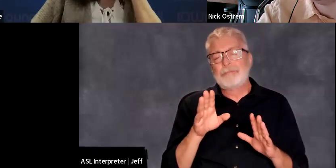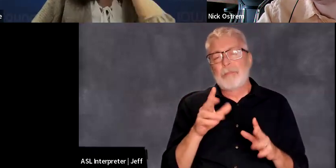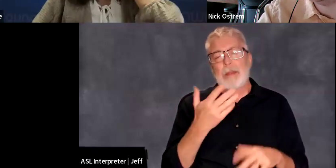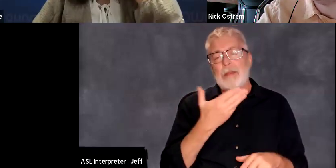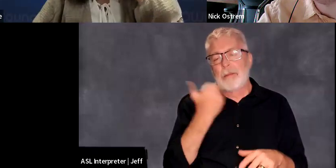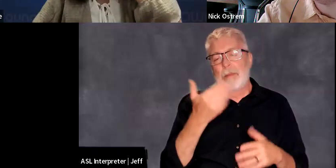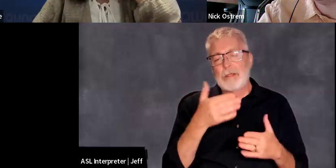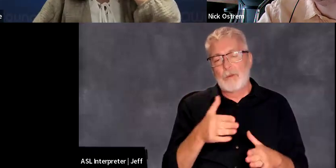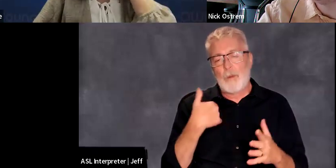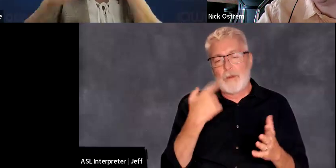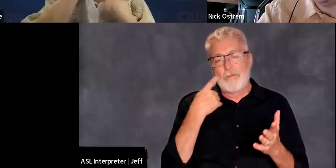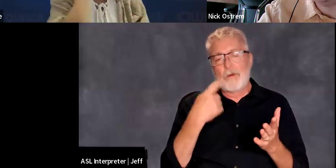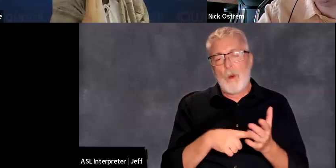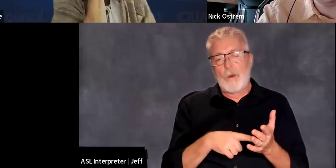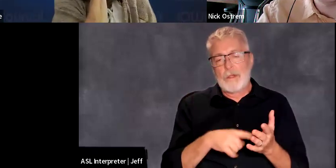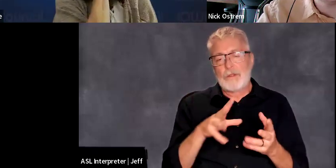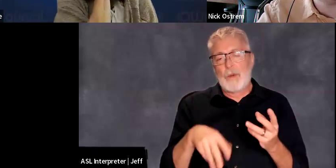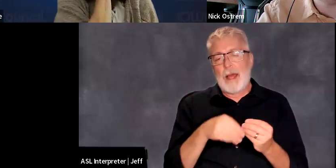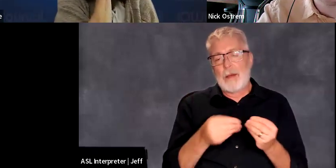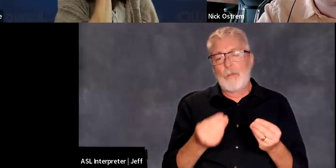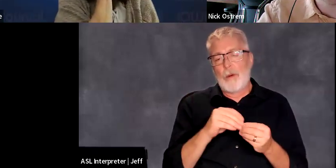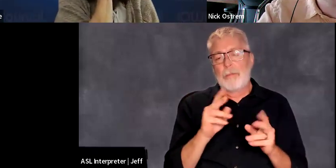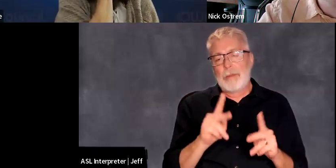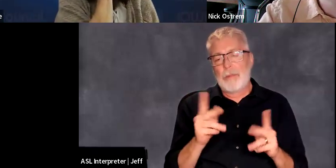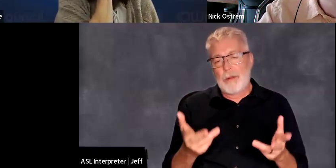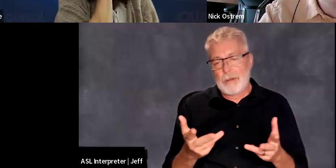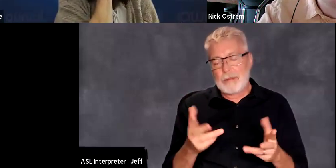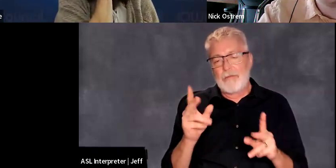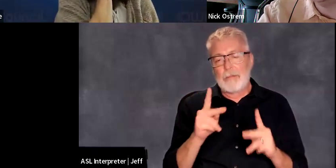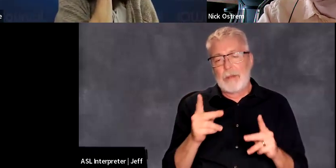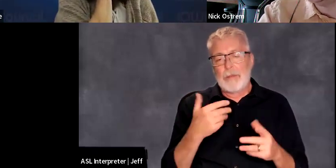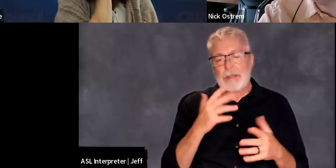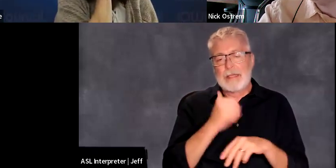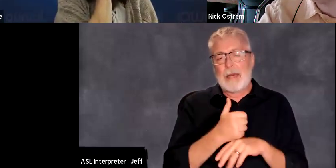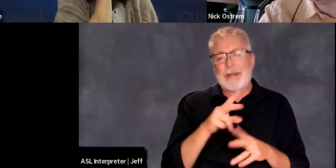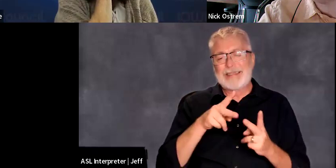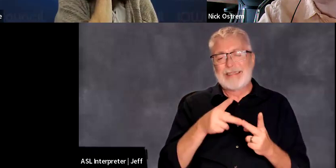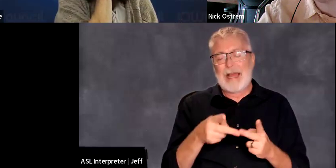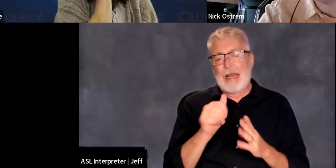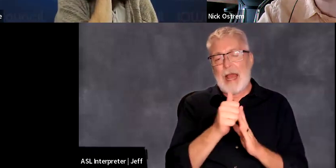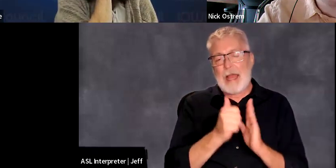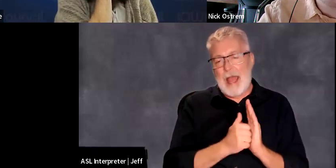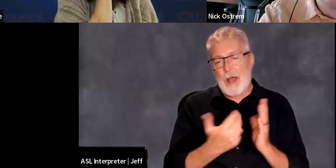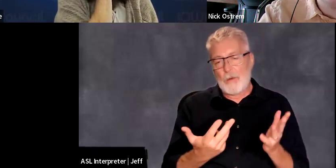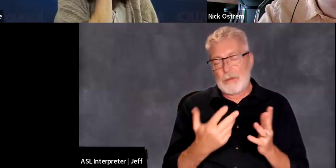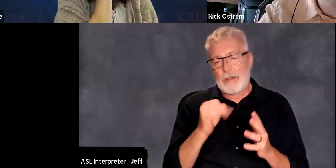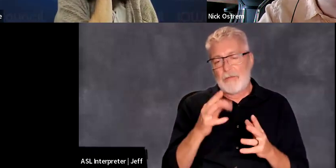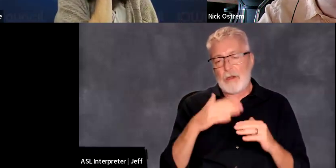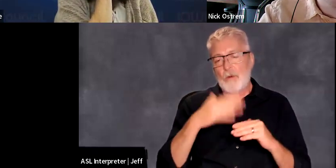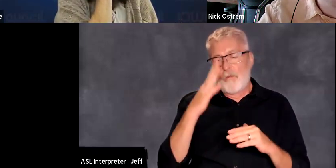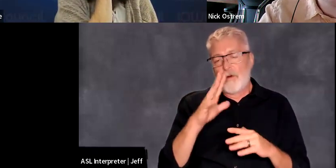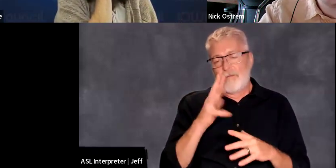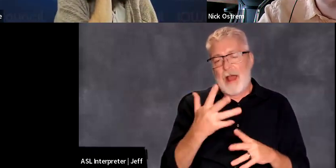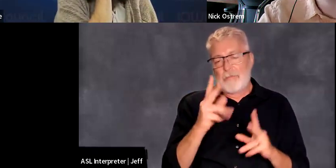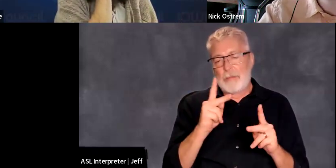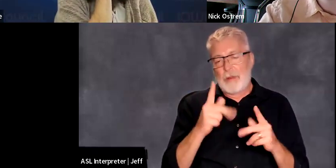way that we've found to add more people is just to have people have a second account. So if somebody has more than 5 additional people